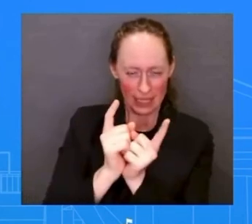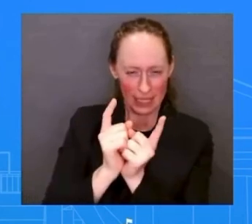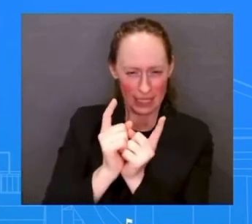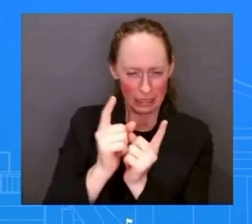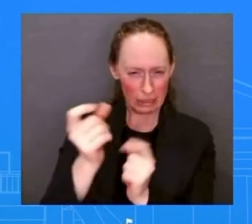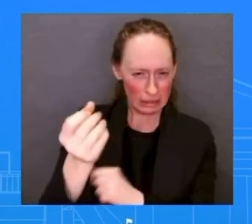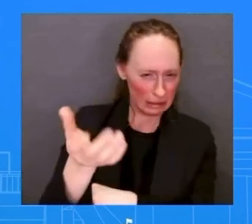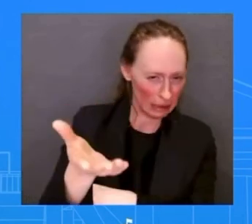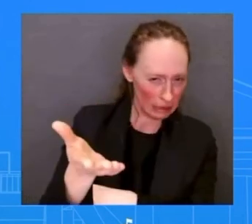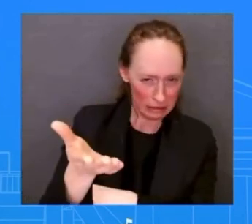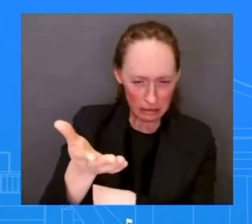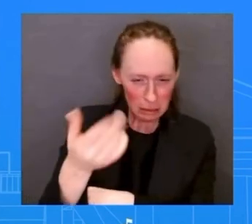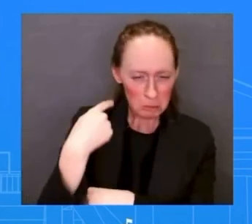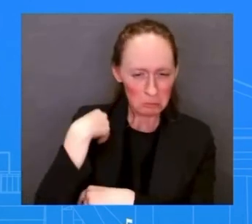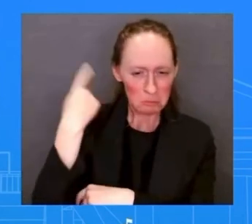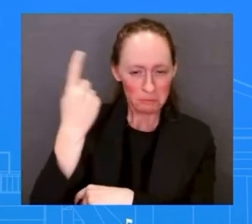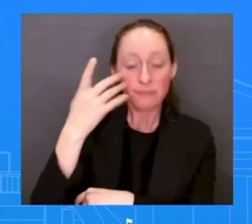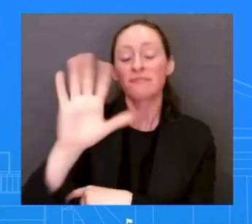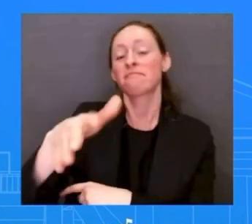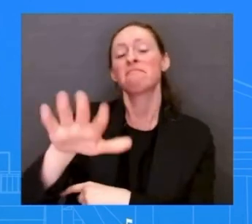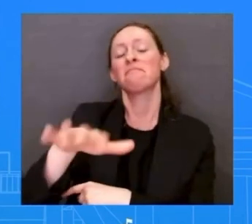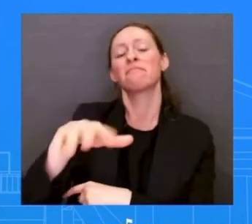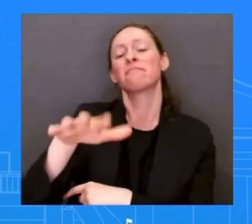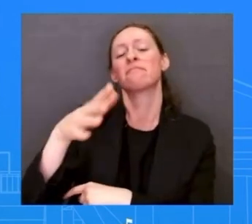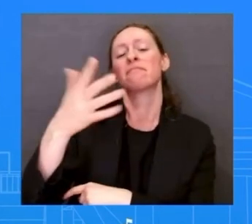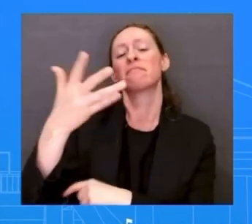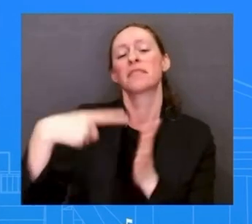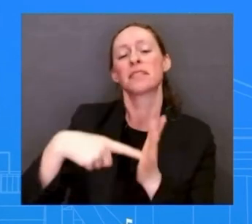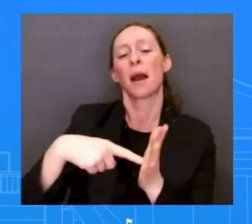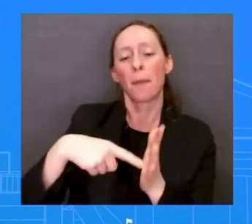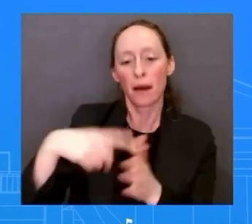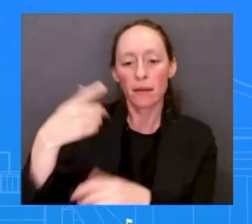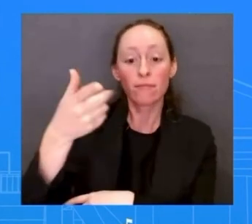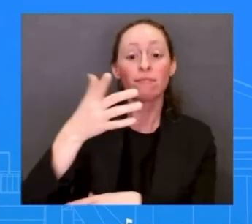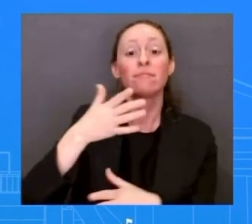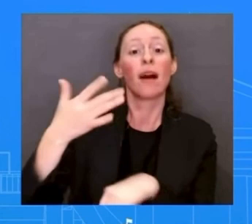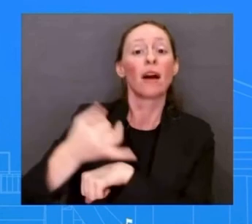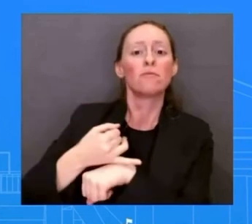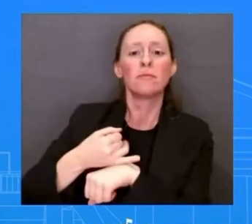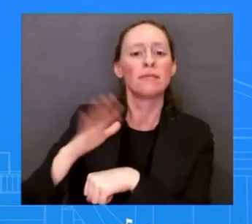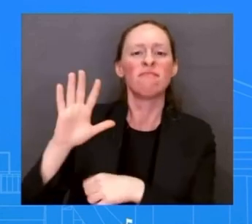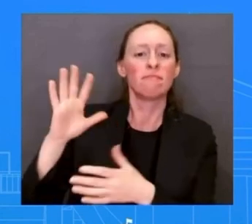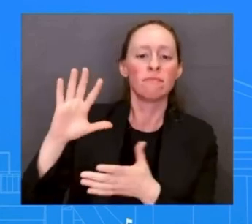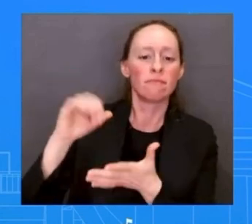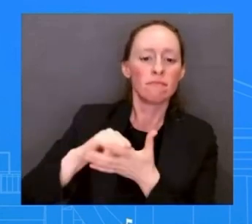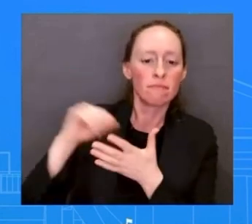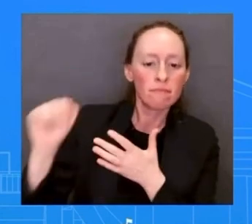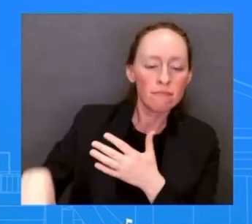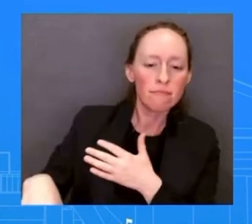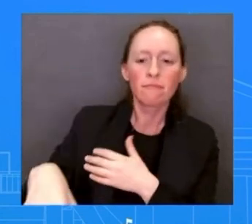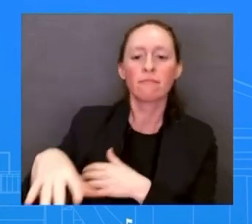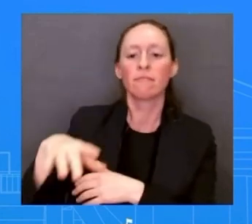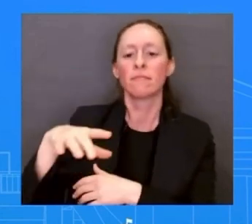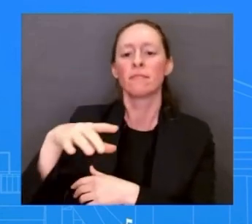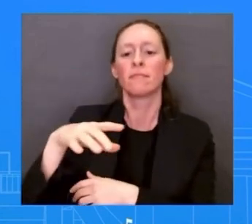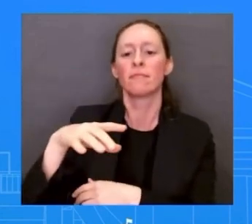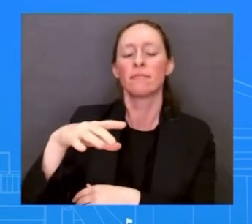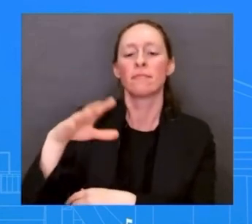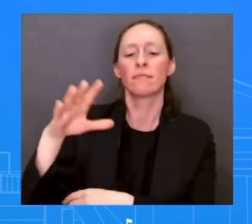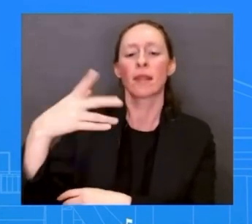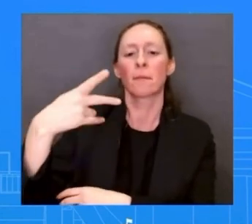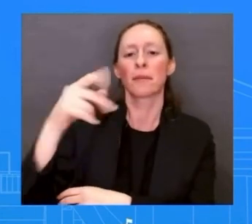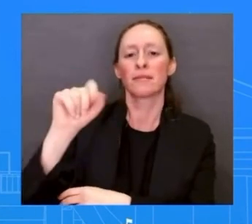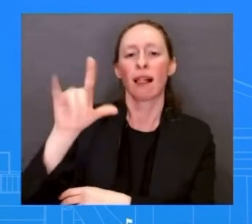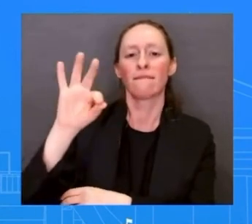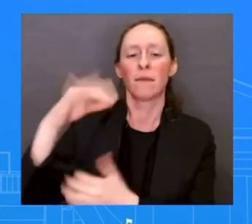it's canceling some of the interest or looking at the PSLF, maybe changing even some of the jobs that will be